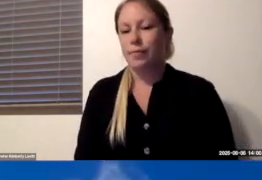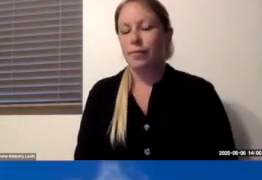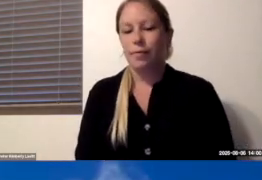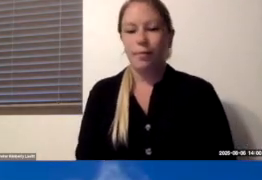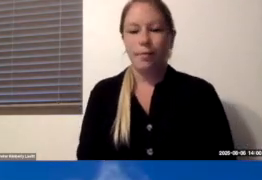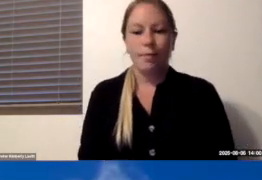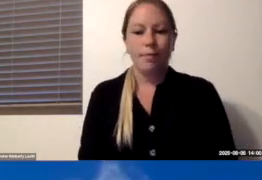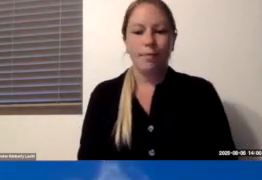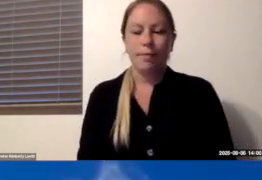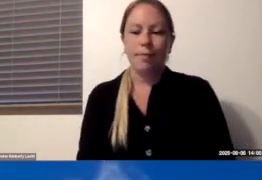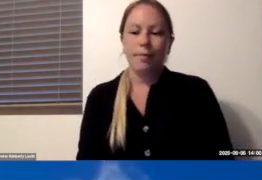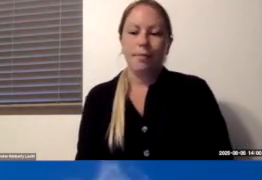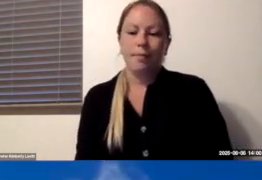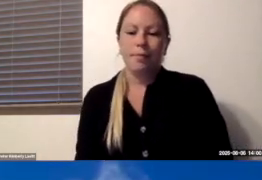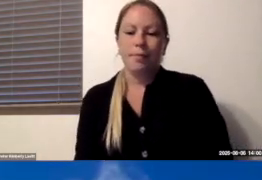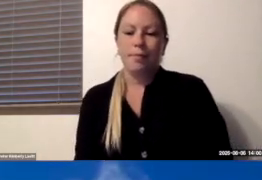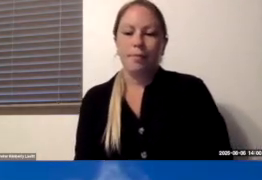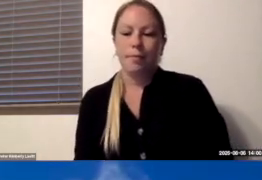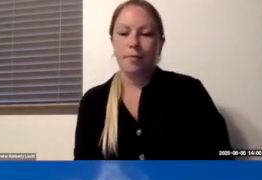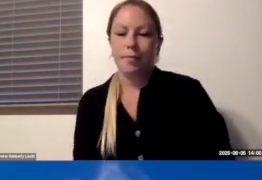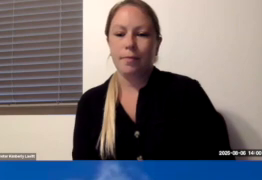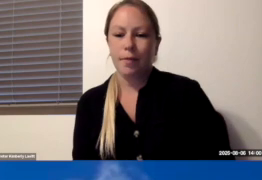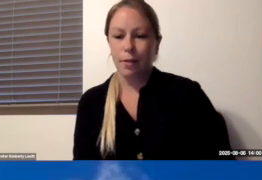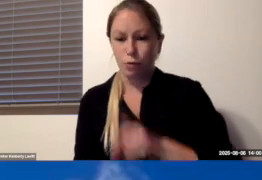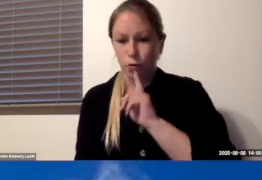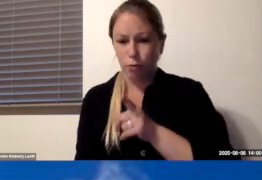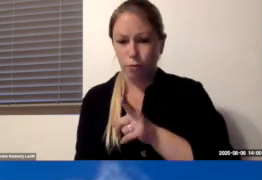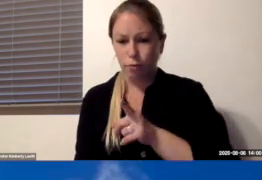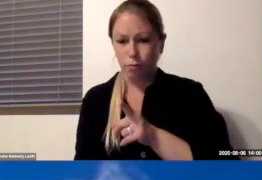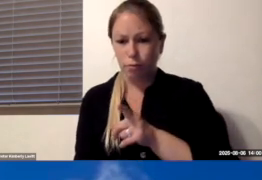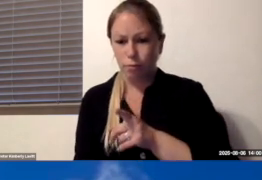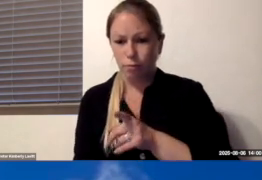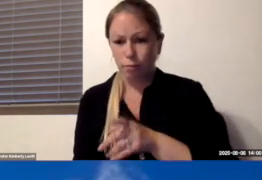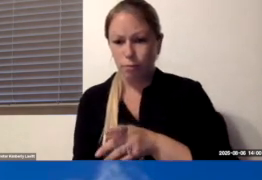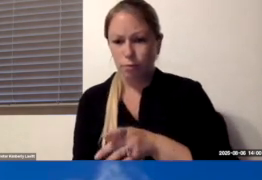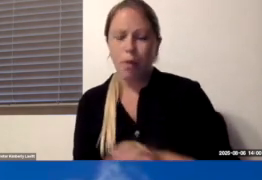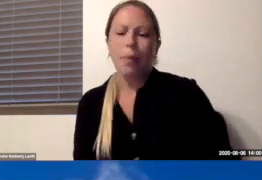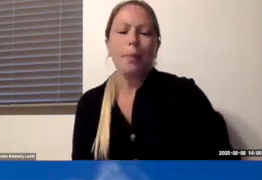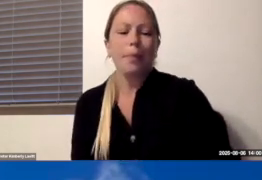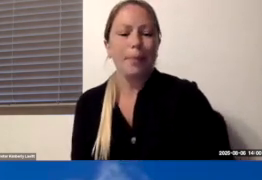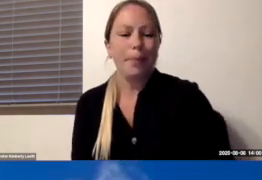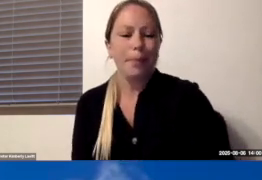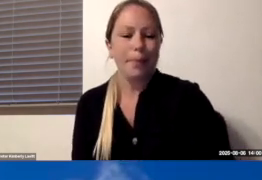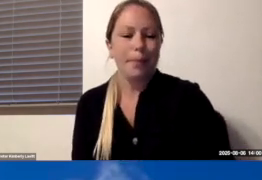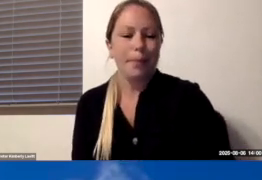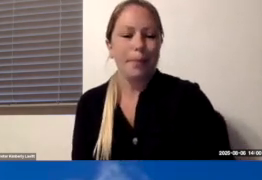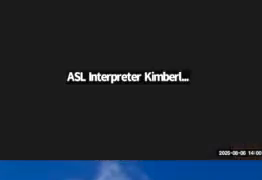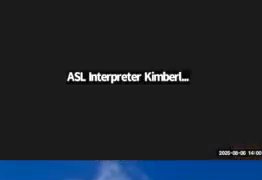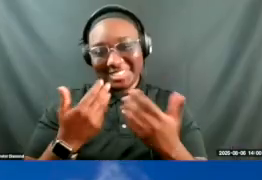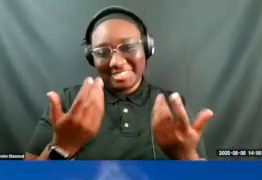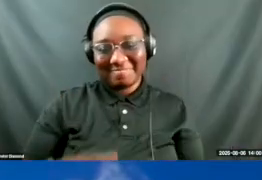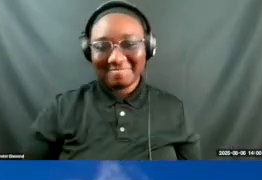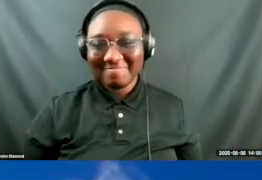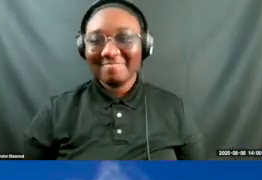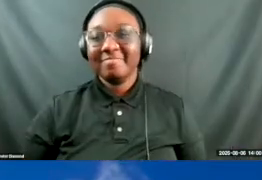an update on our long-term vision and 3-year funding need for our light-duty vehicle purchase incentive